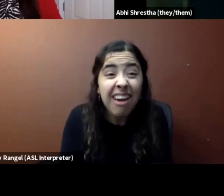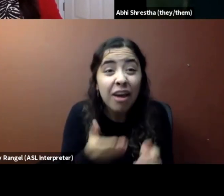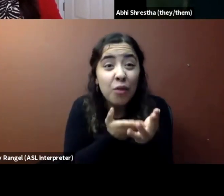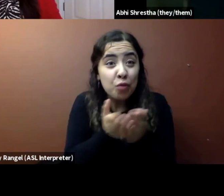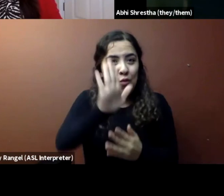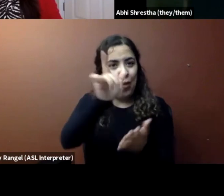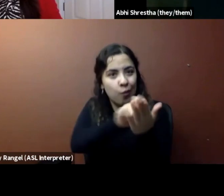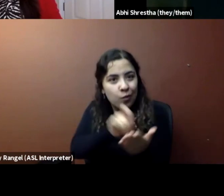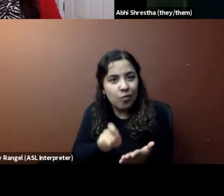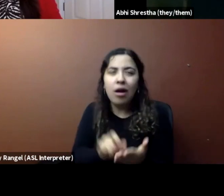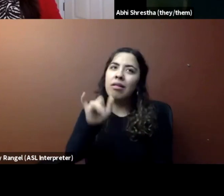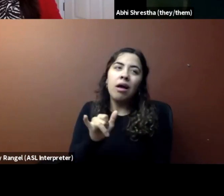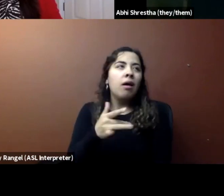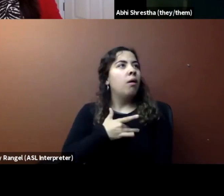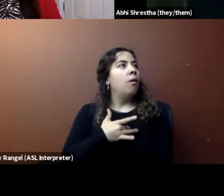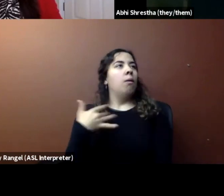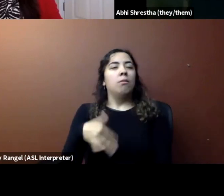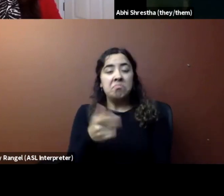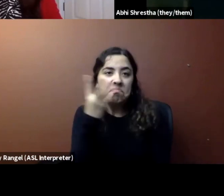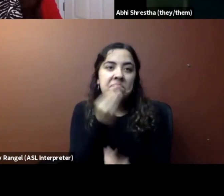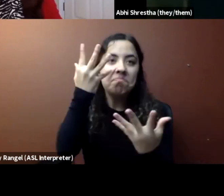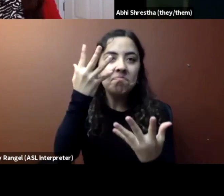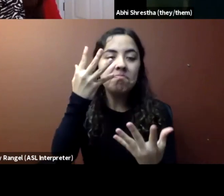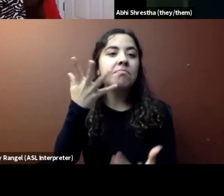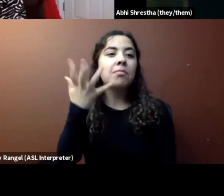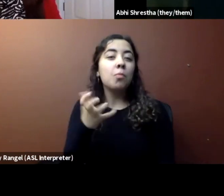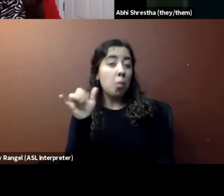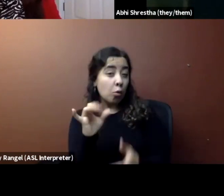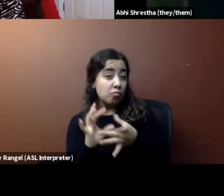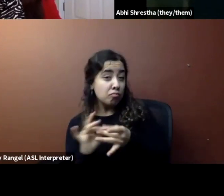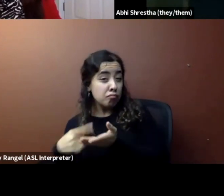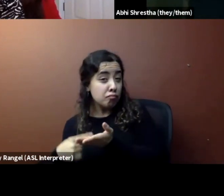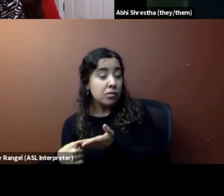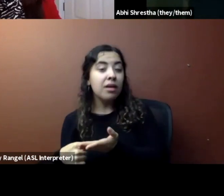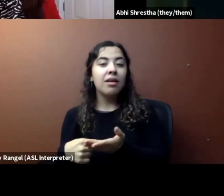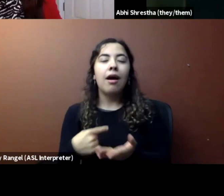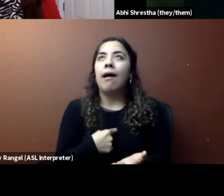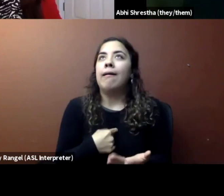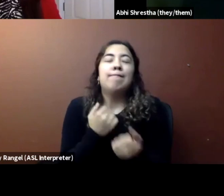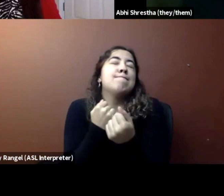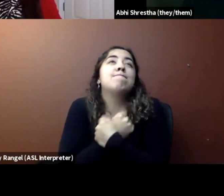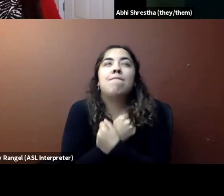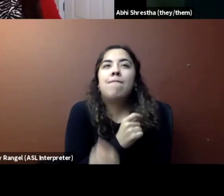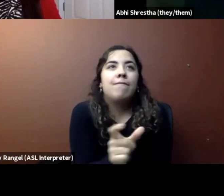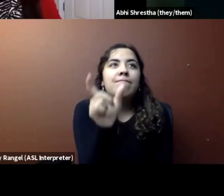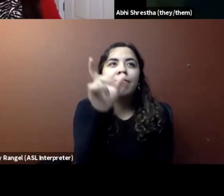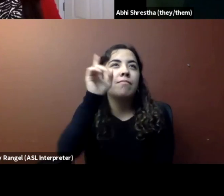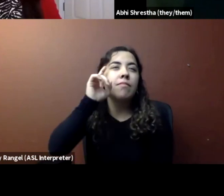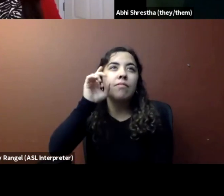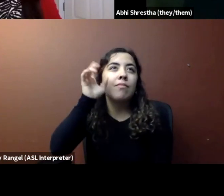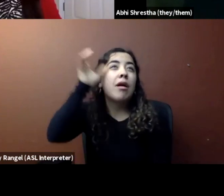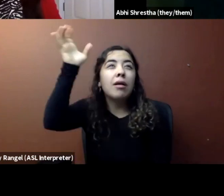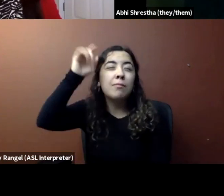that way is really beautiful. And I also wanted to lift up, like, I love this this idea of noticing